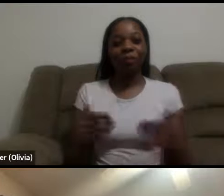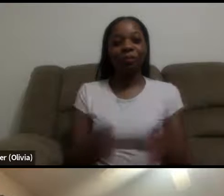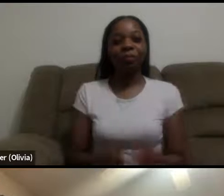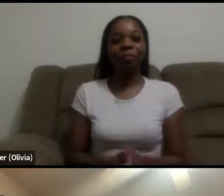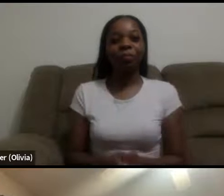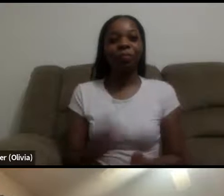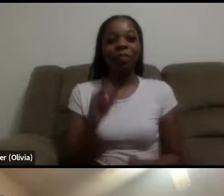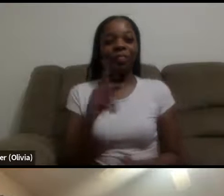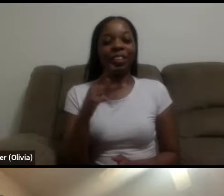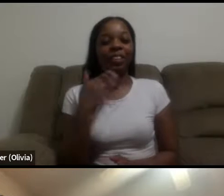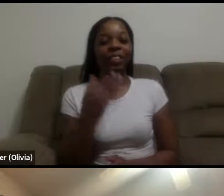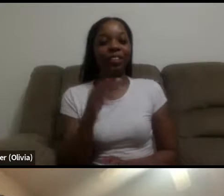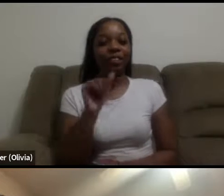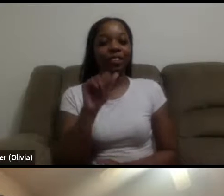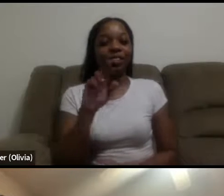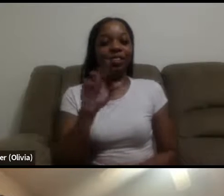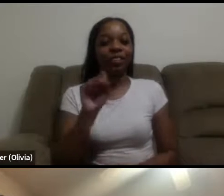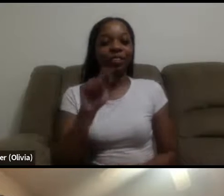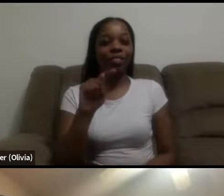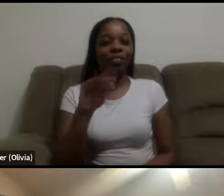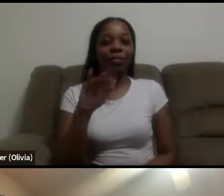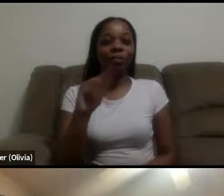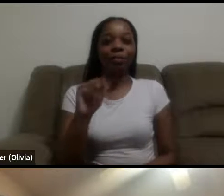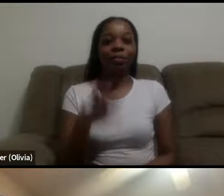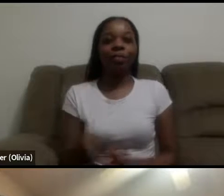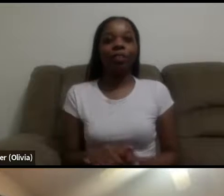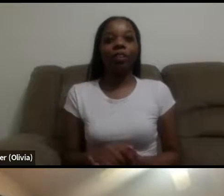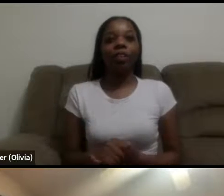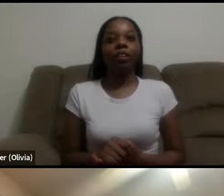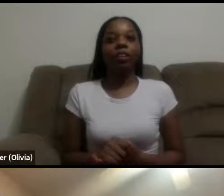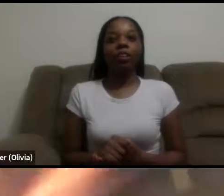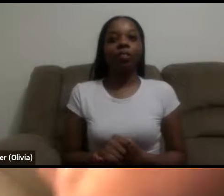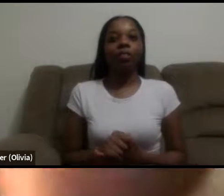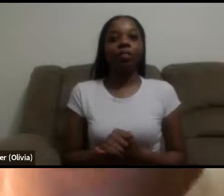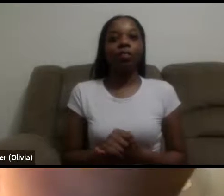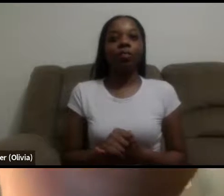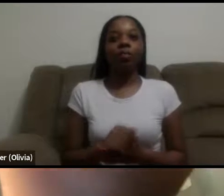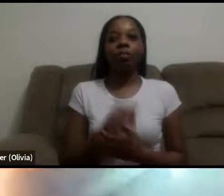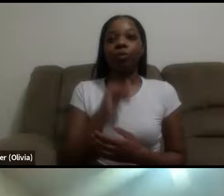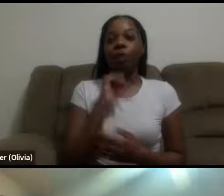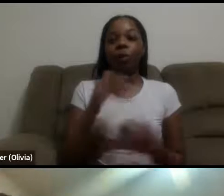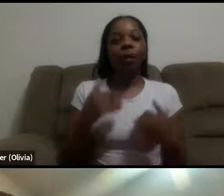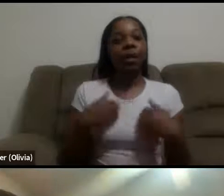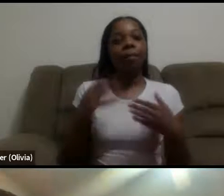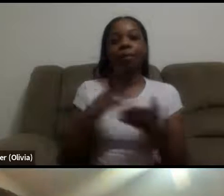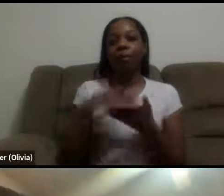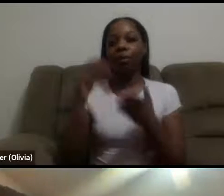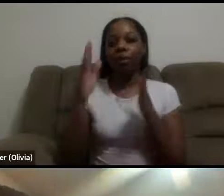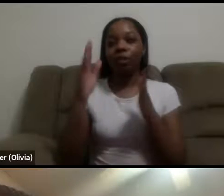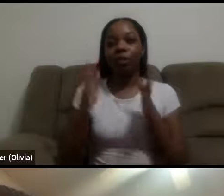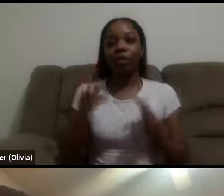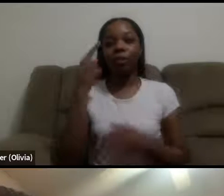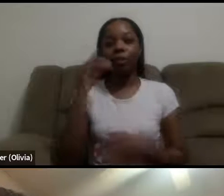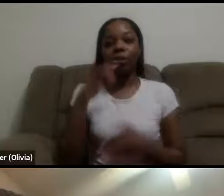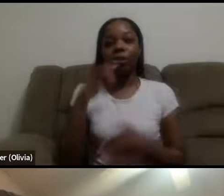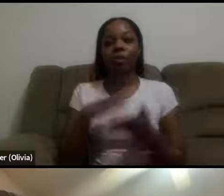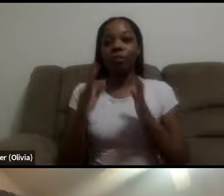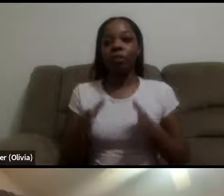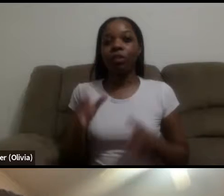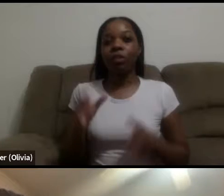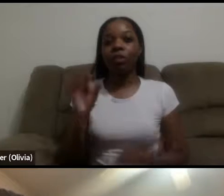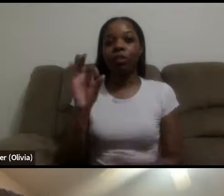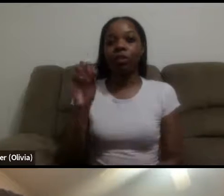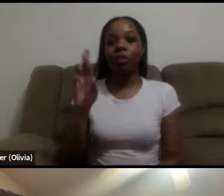Okay, thanks, Austin. I don't think we have any students for student forum tonight. So we're going to go into